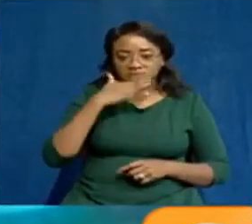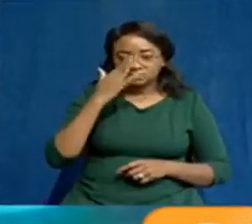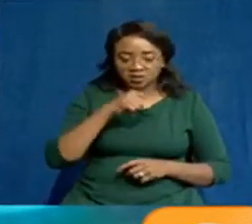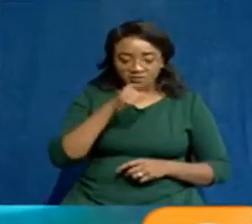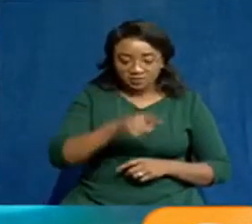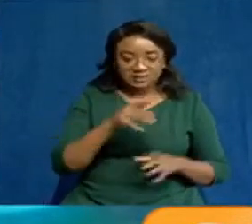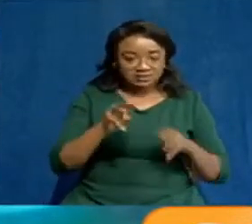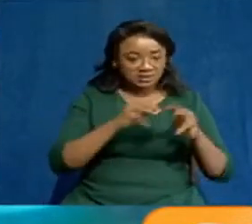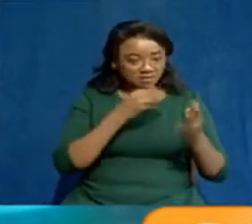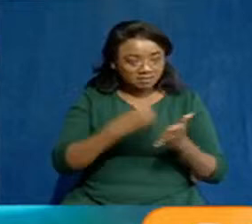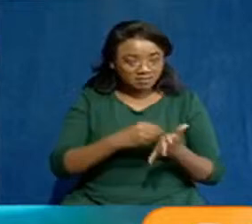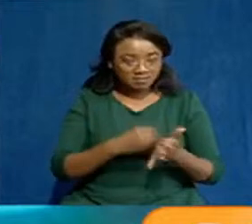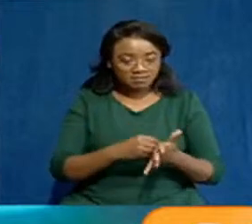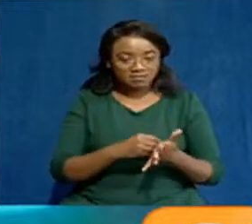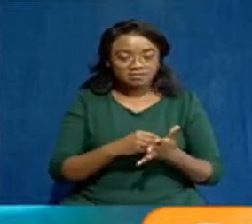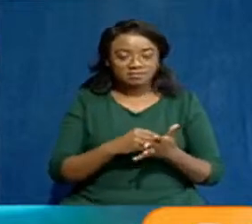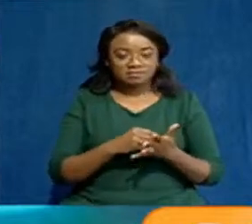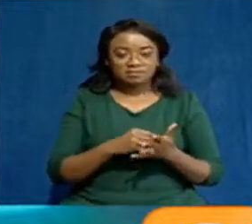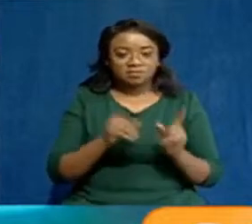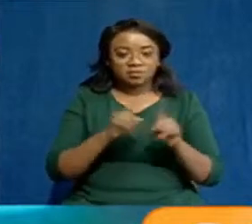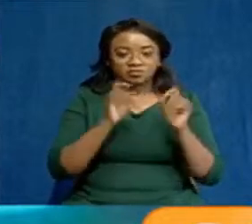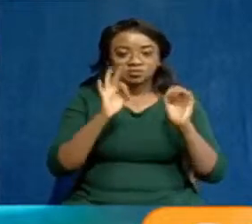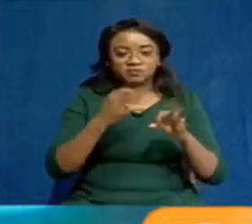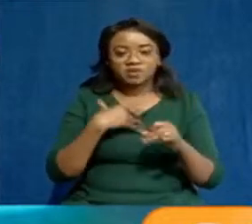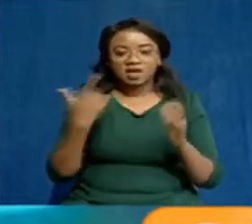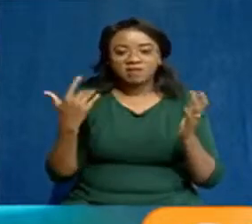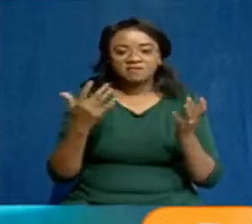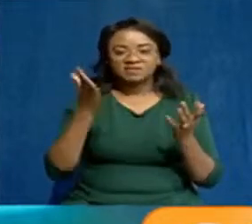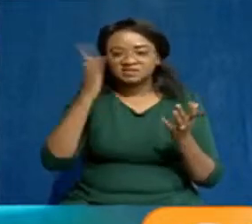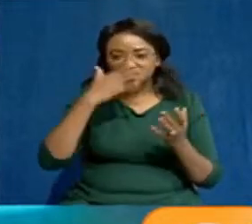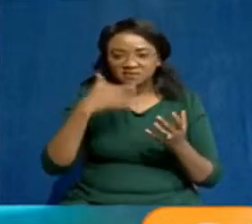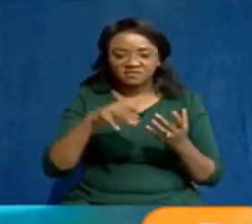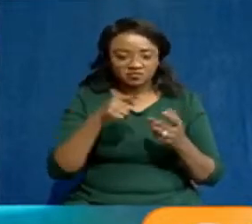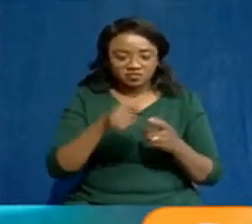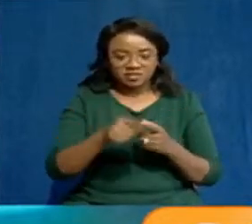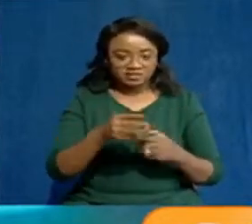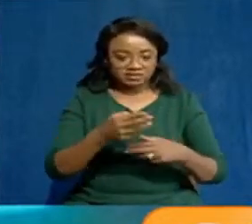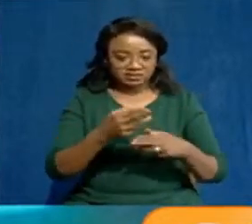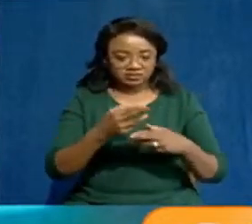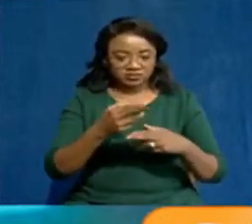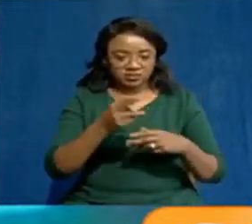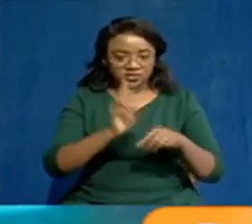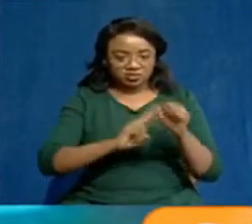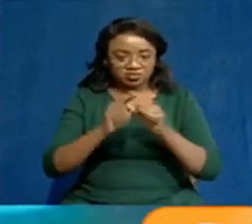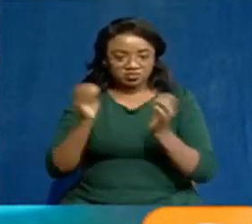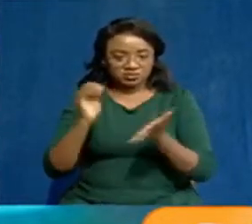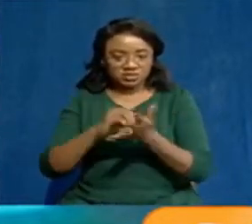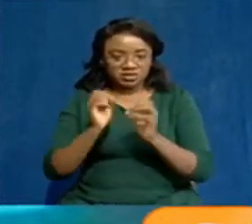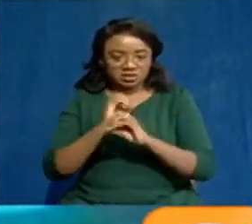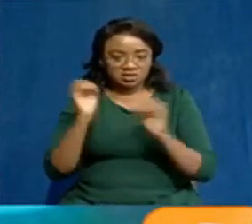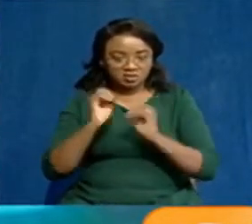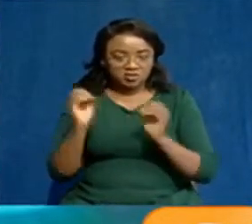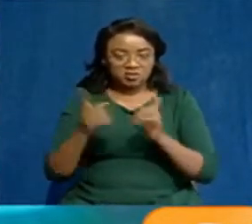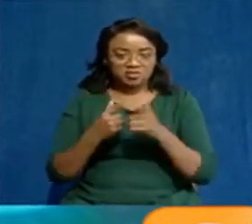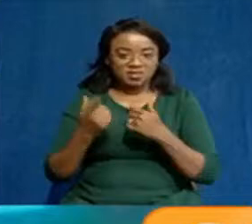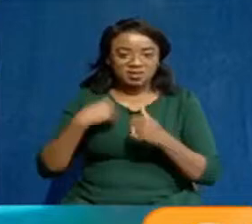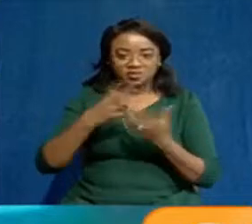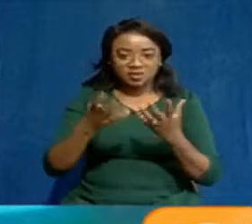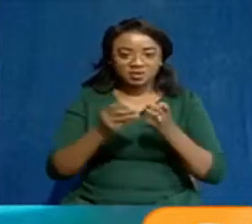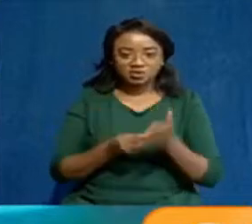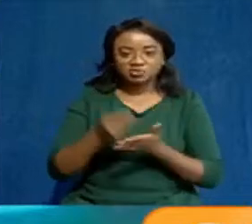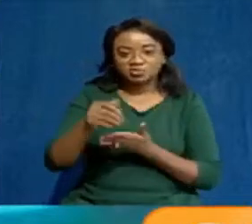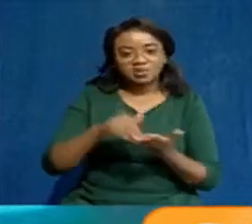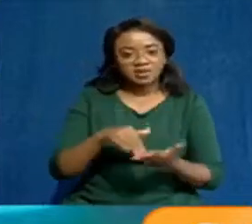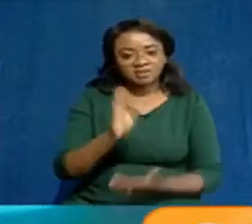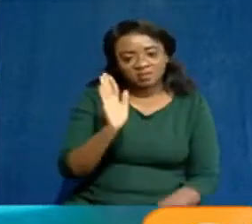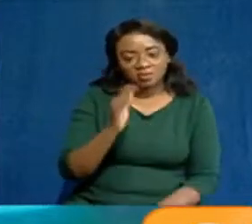in the process, if you have problematic waste that is not recyclable, then you will have to pay more, because